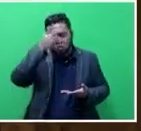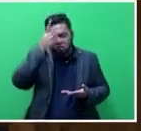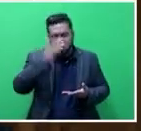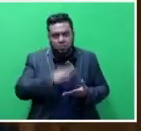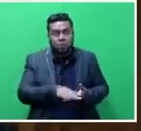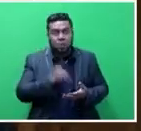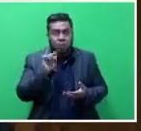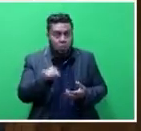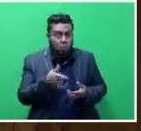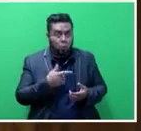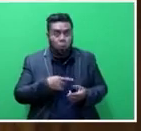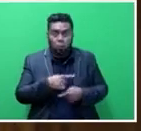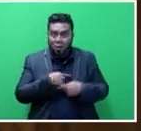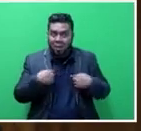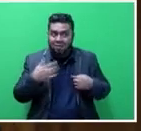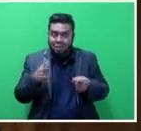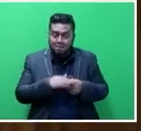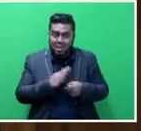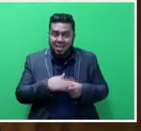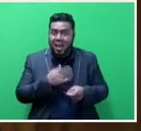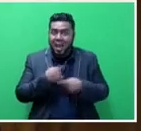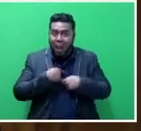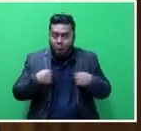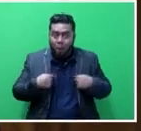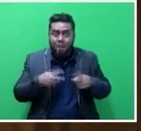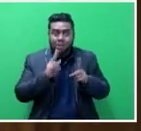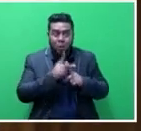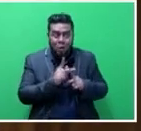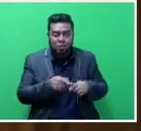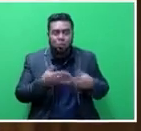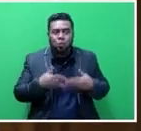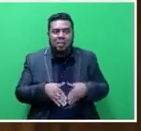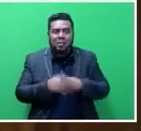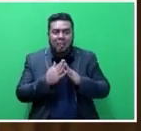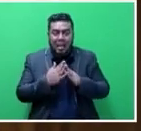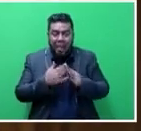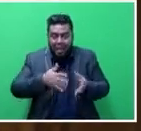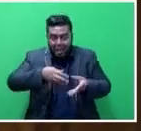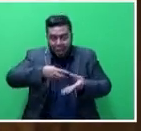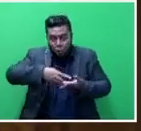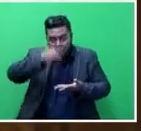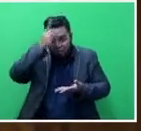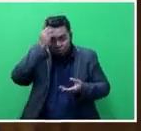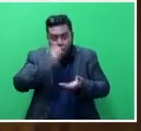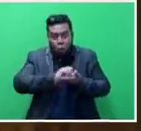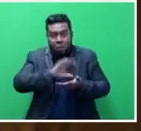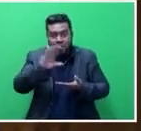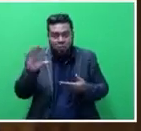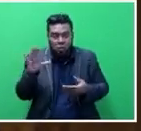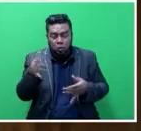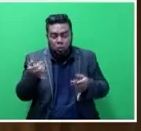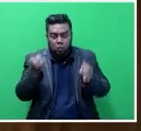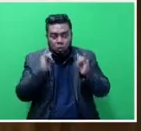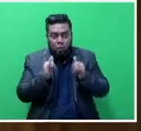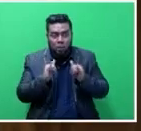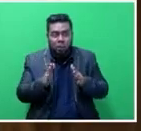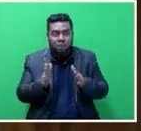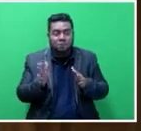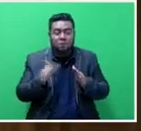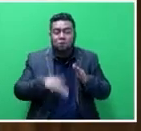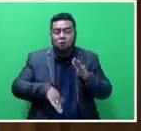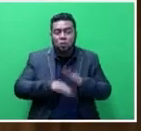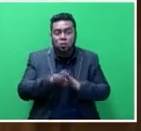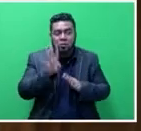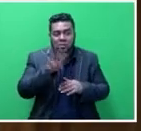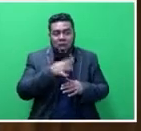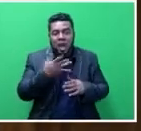To that end, we have made it our policy to establish an education commission to conduct a full-scale review